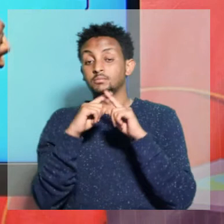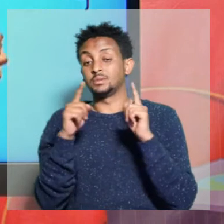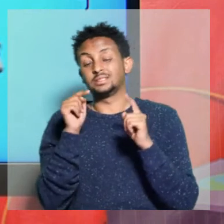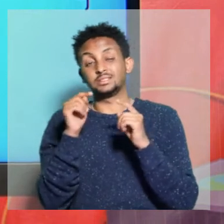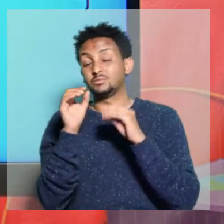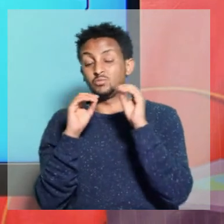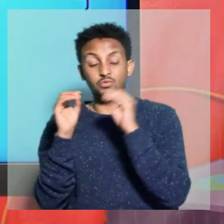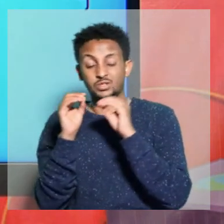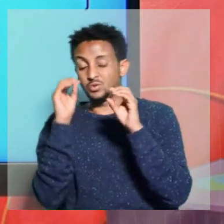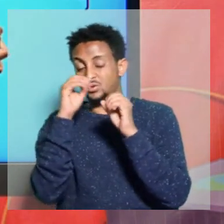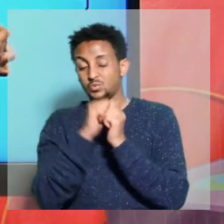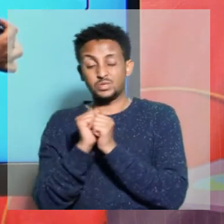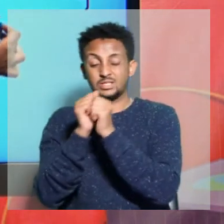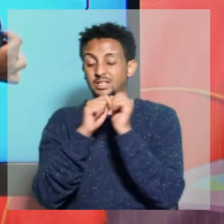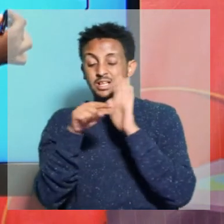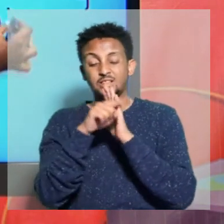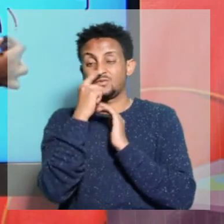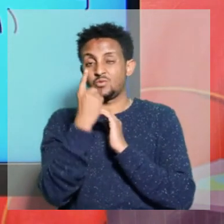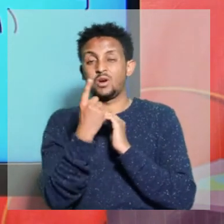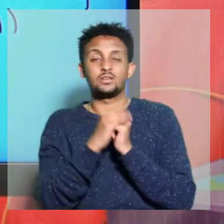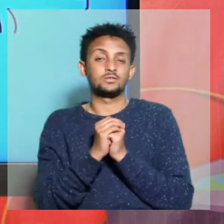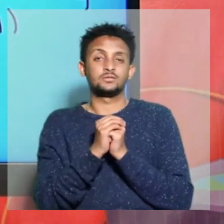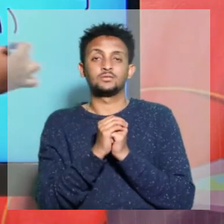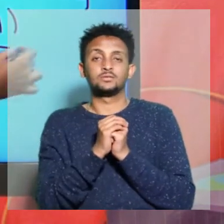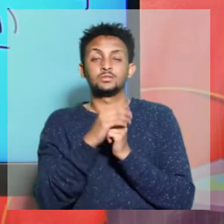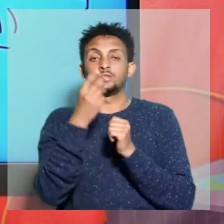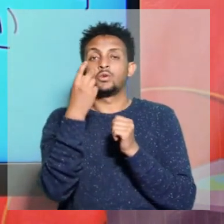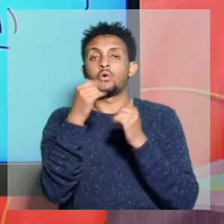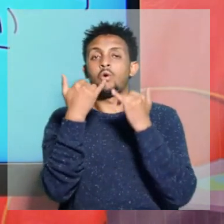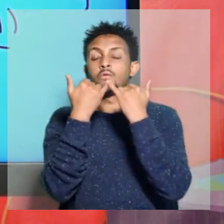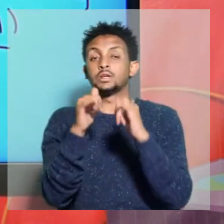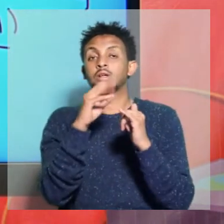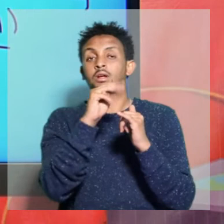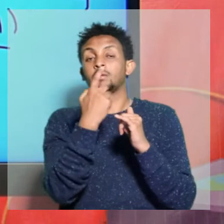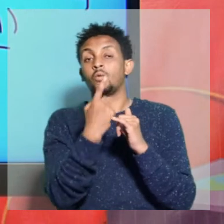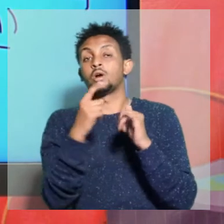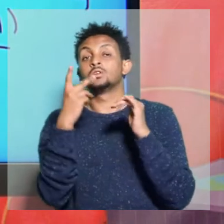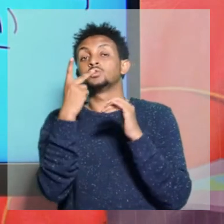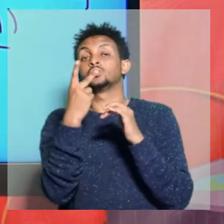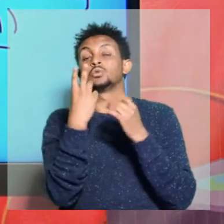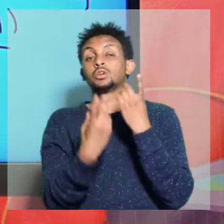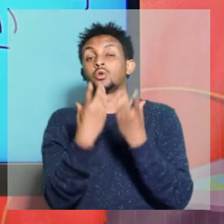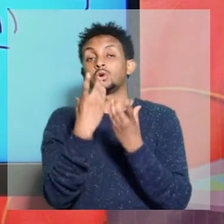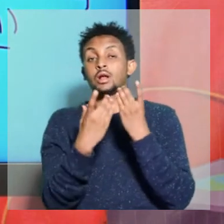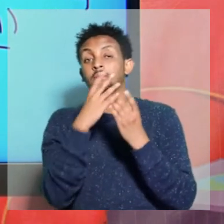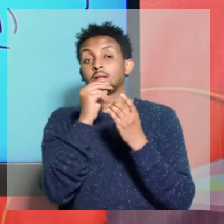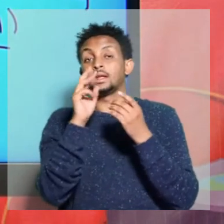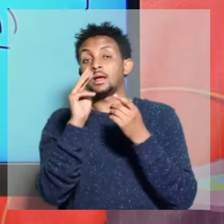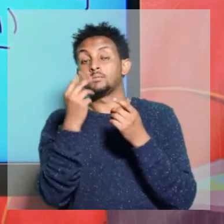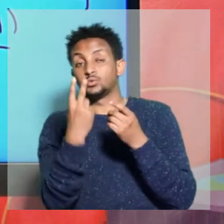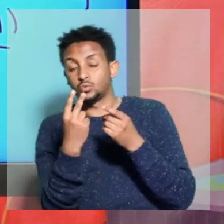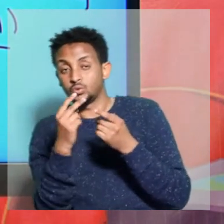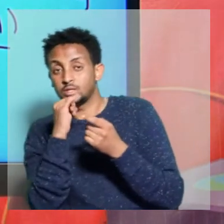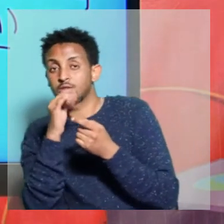it's moving with -1. -1 over m1 is 2 kilogram plus m2